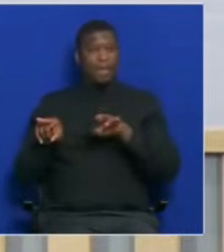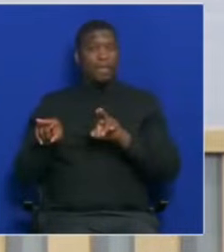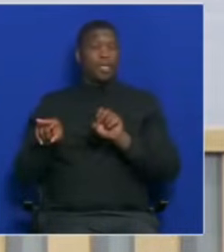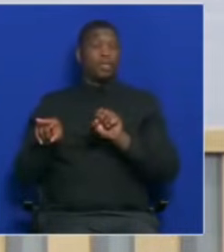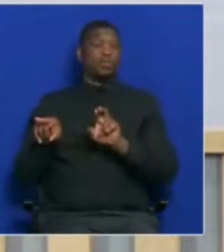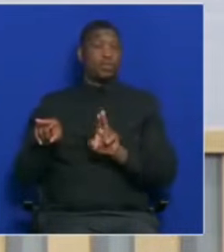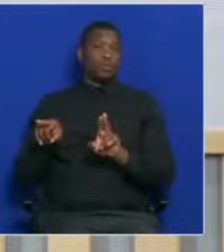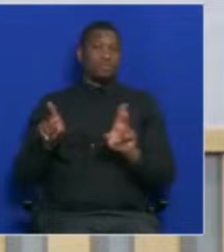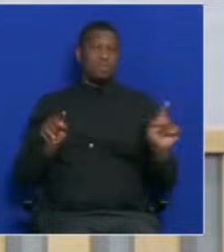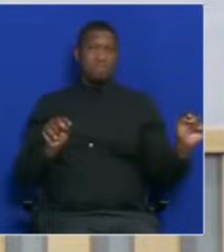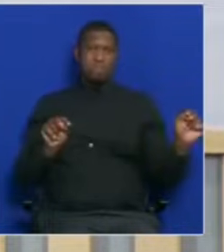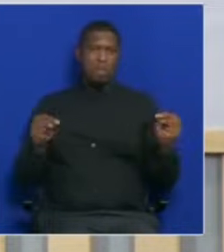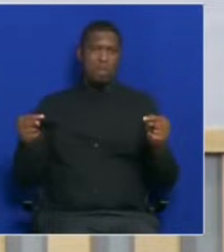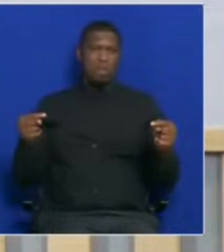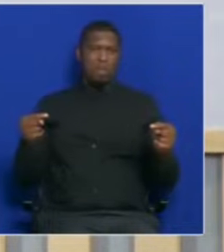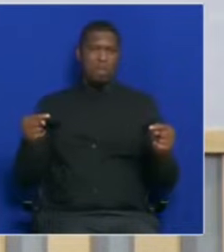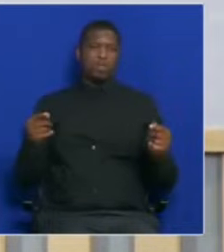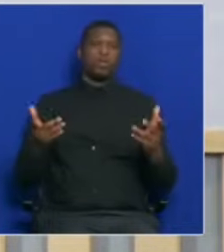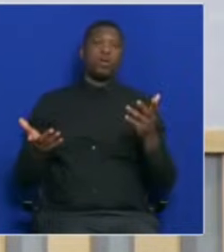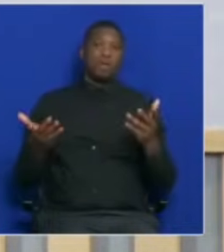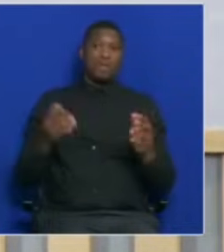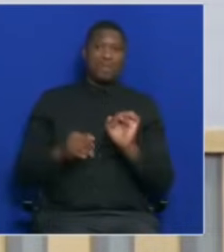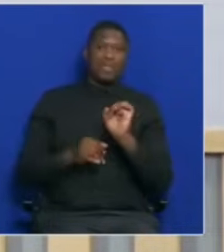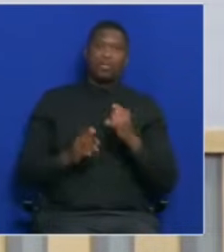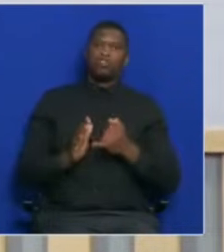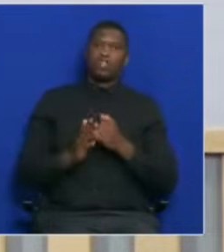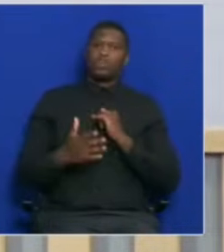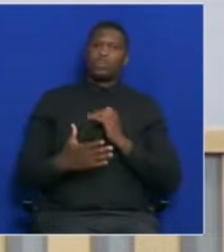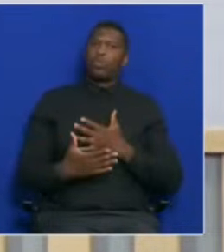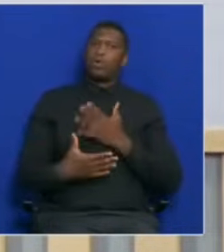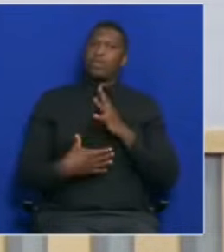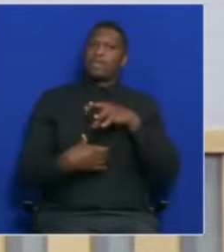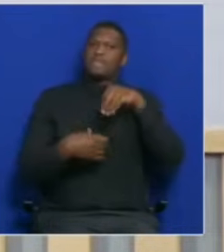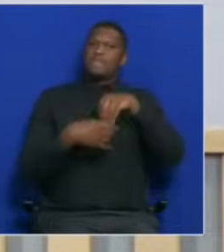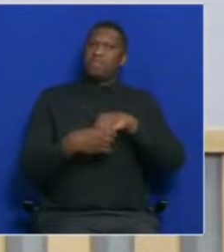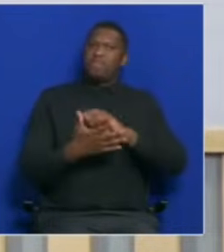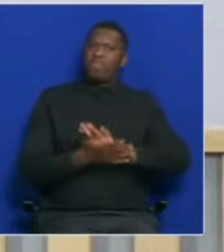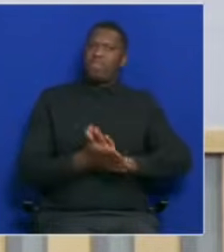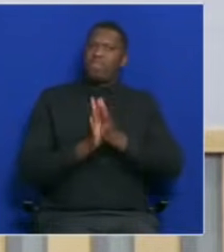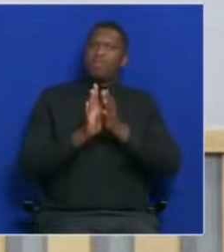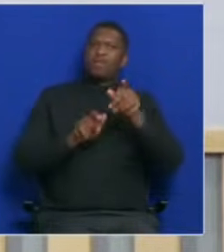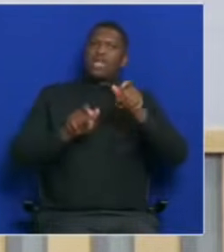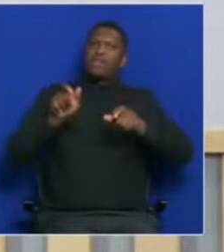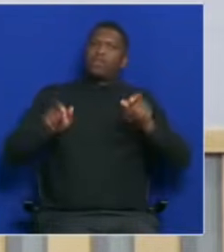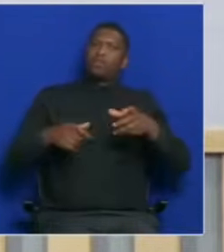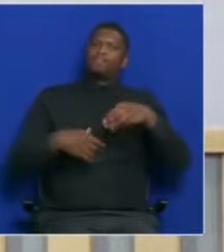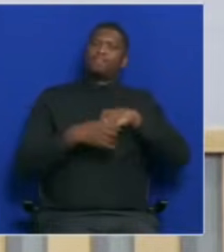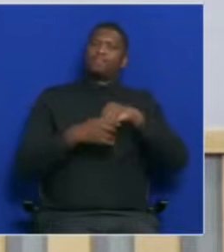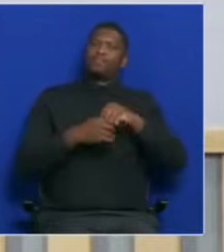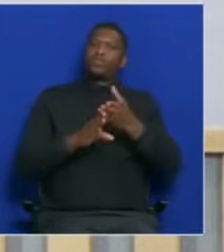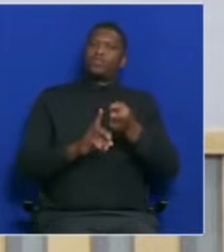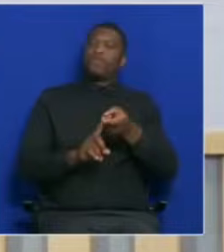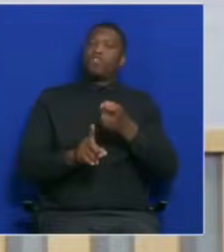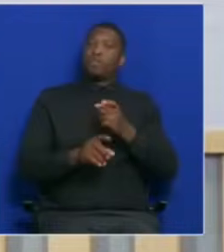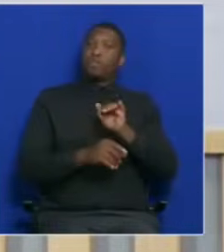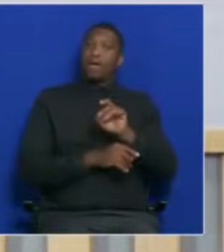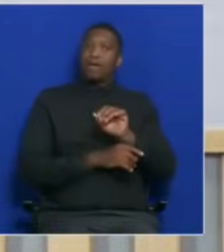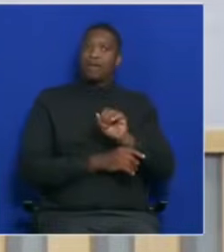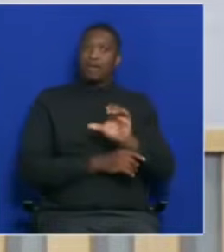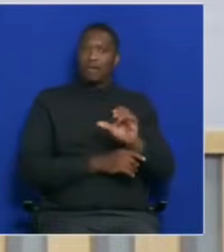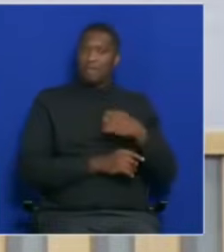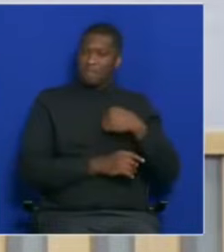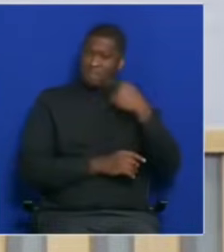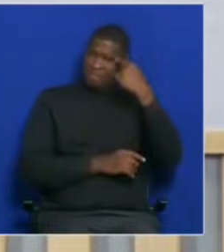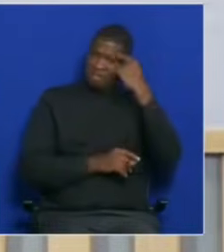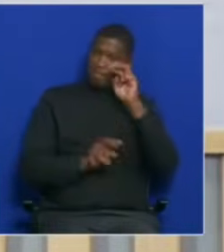they just wanted to implicate everyone that is formally from IPID. That's how I thought it could have